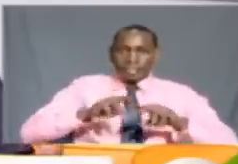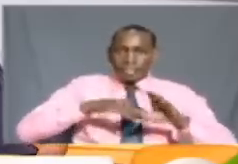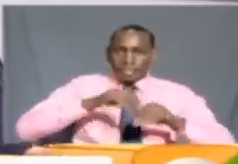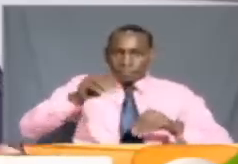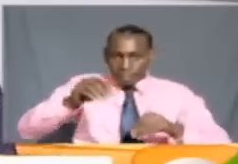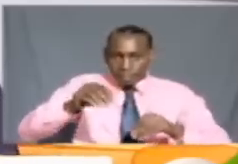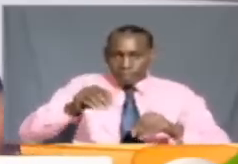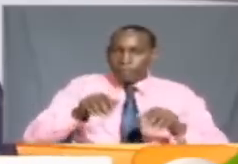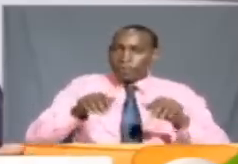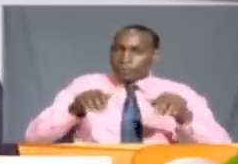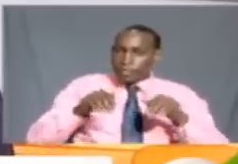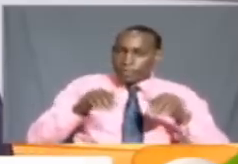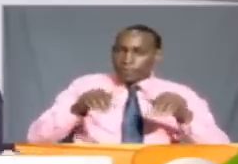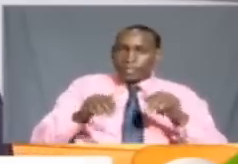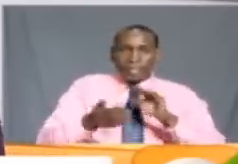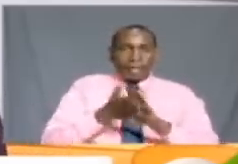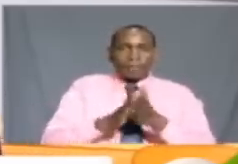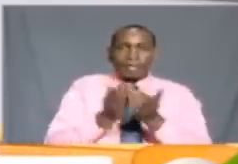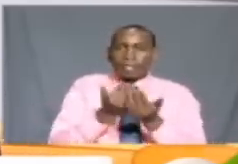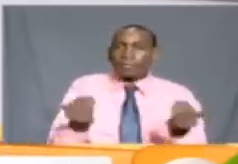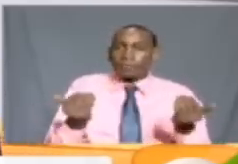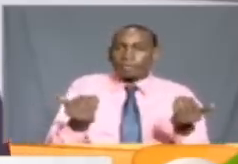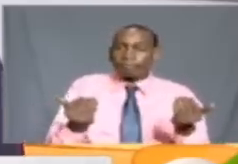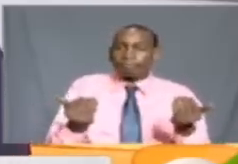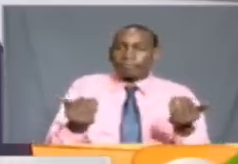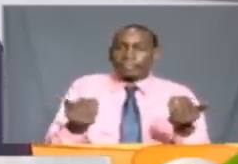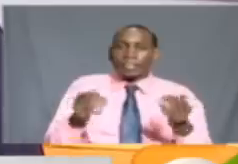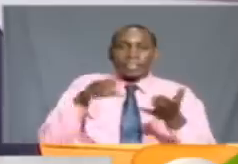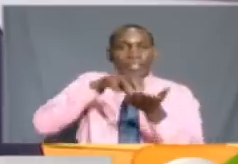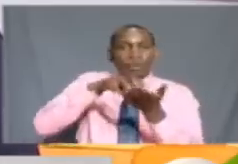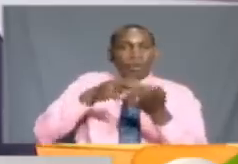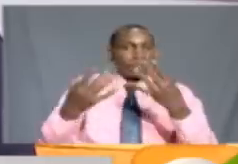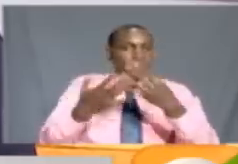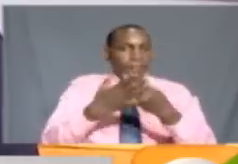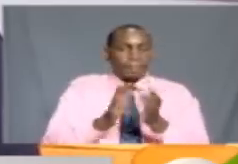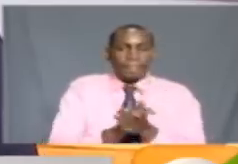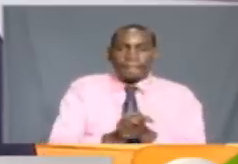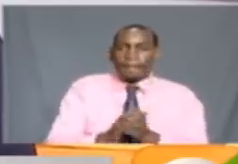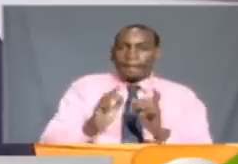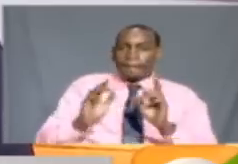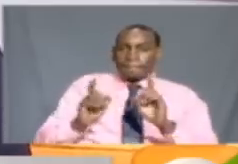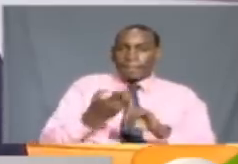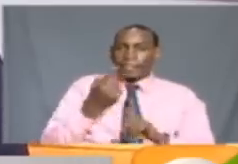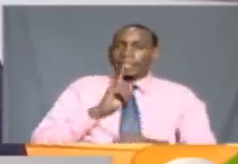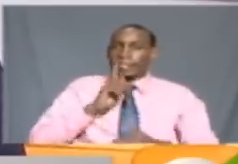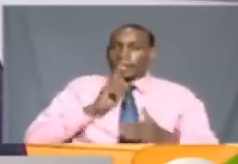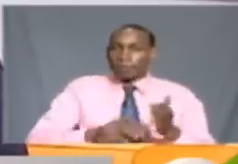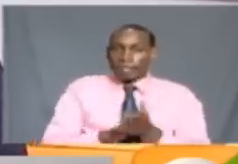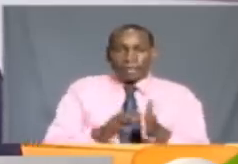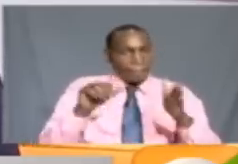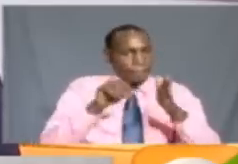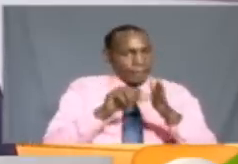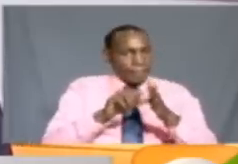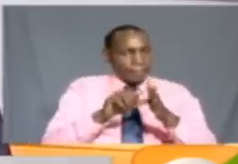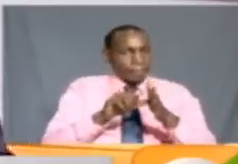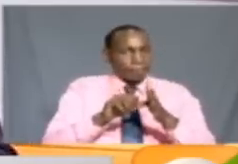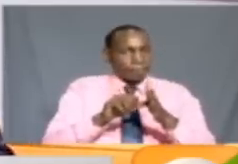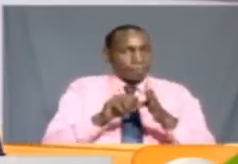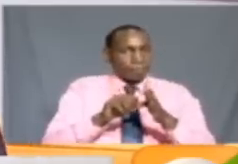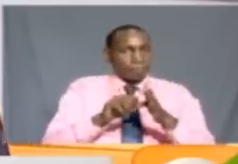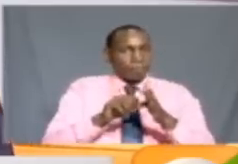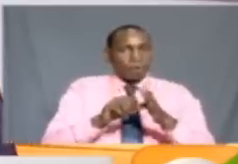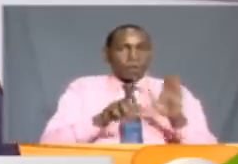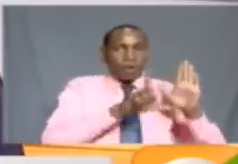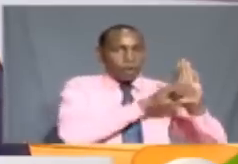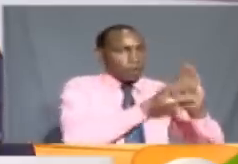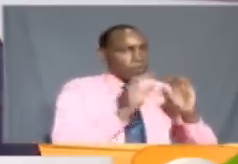wait. We do not want our children in this. So first I want to say this, the problem is not the law